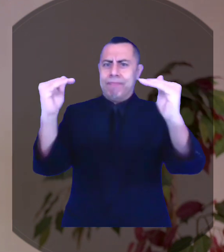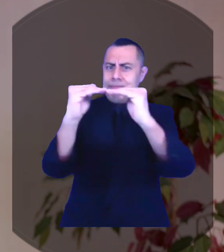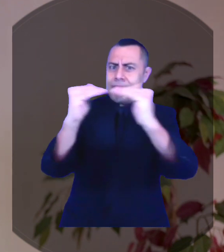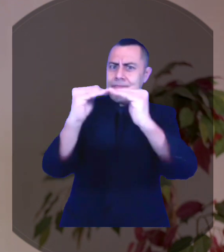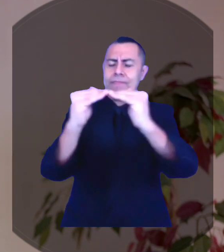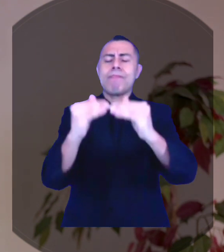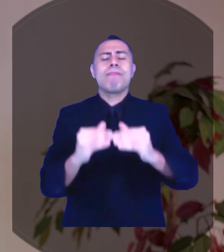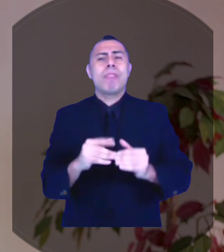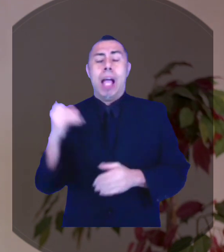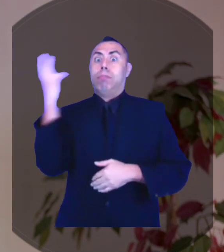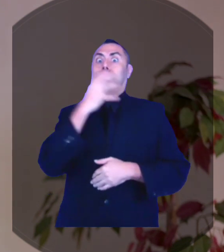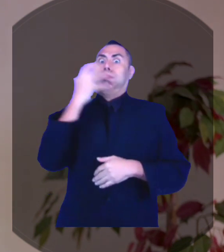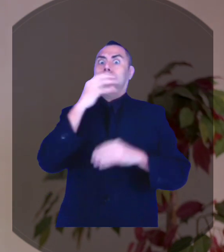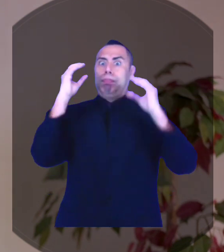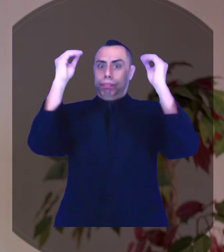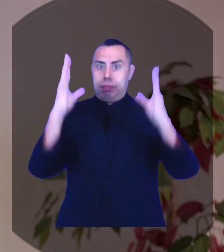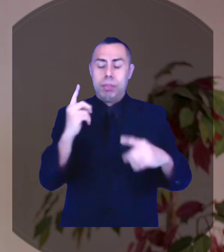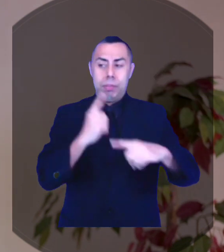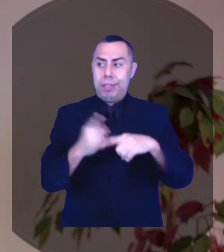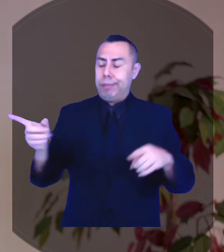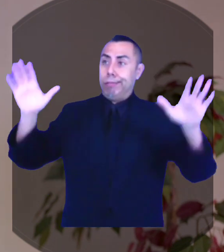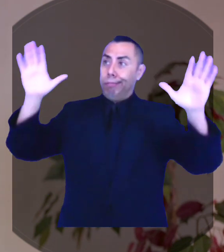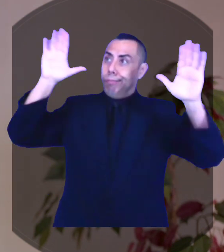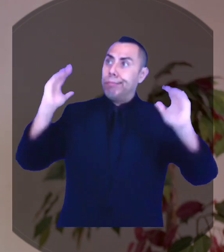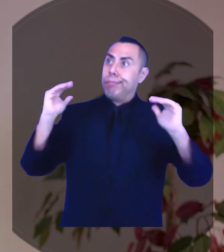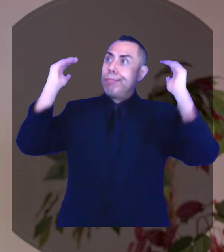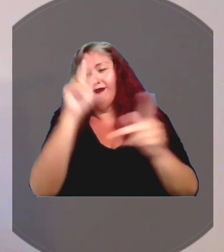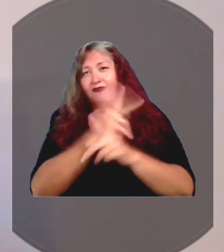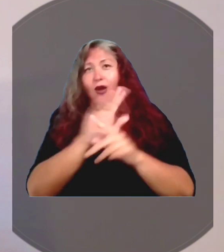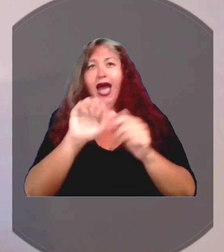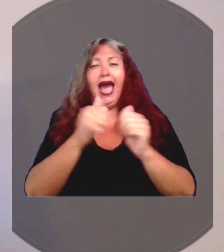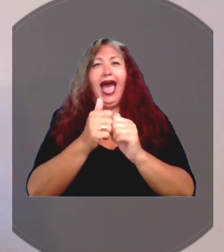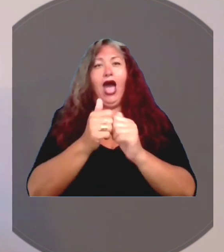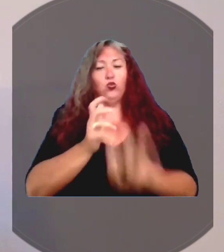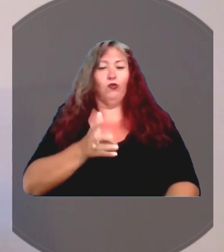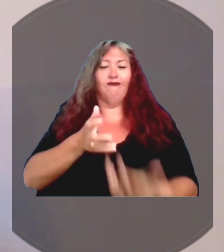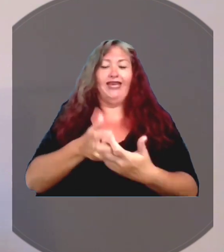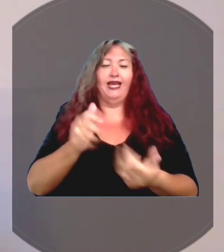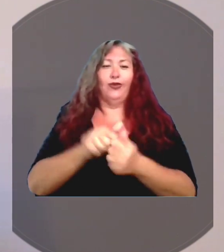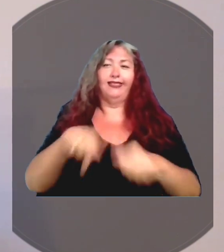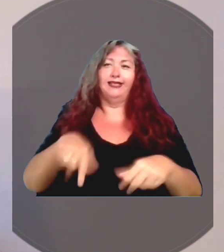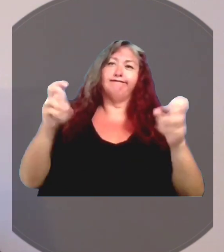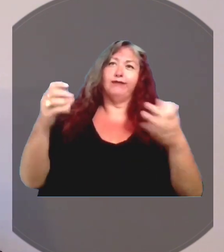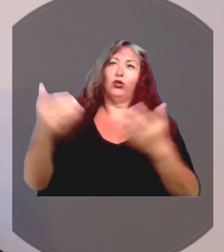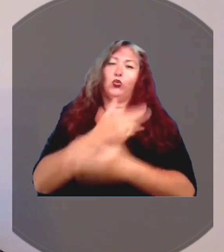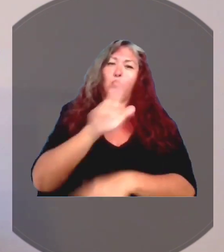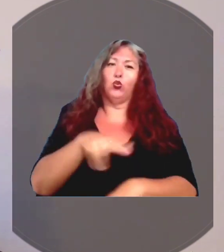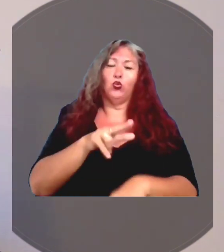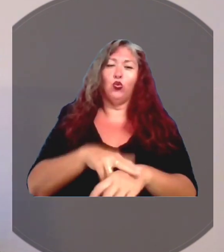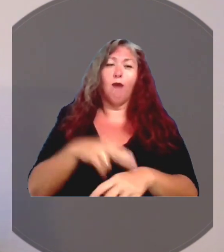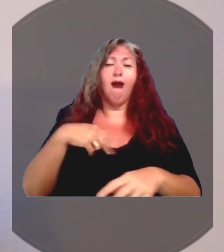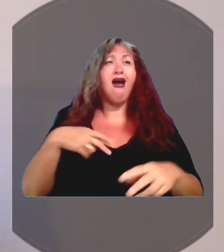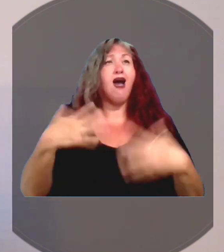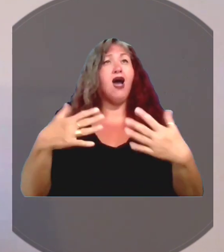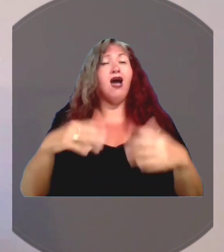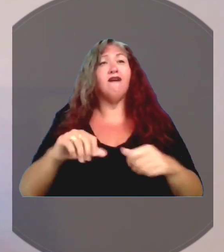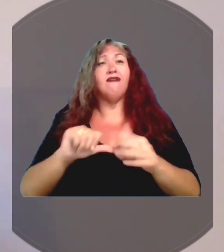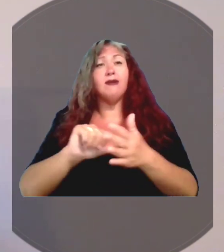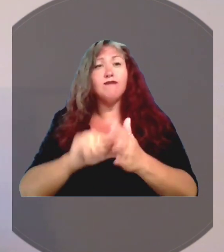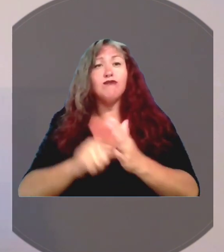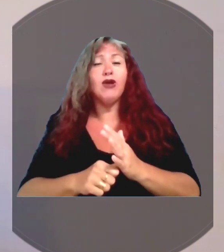circumstance you so richly deserve. However, as your dean, I am so incredibly proud of the